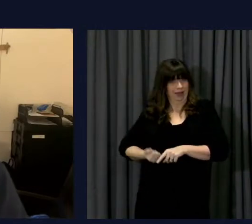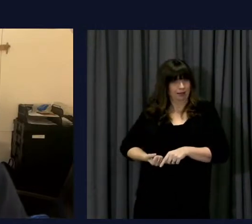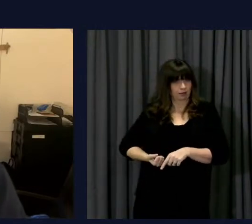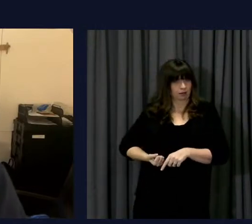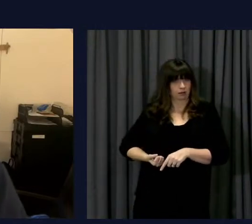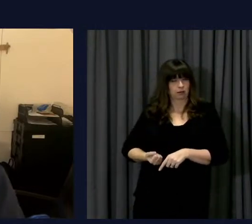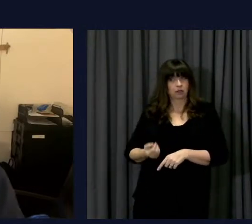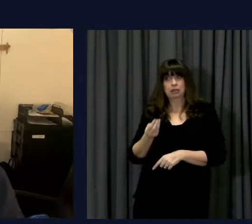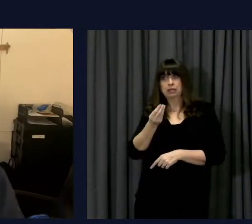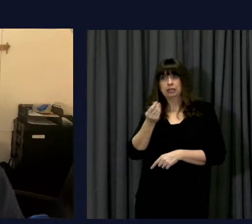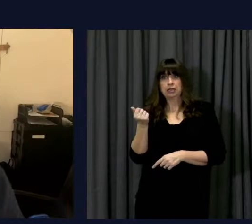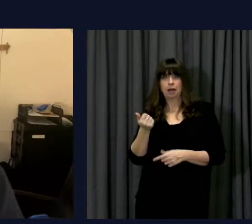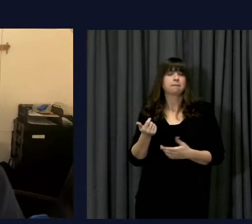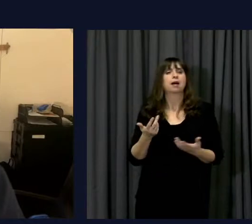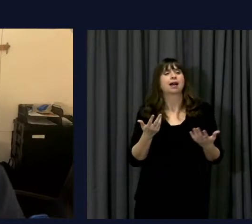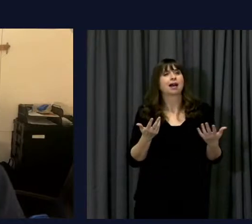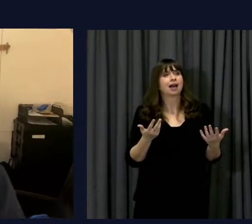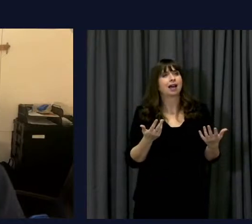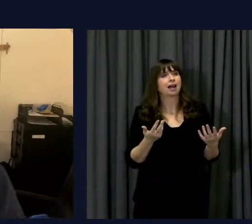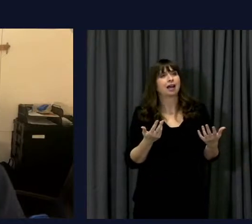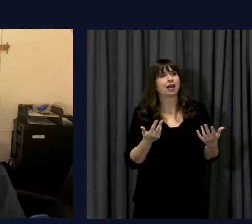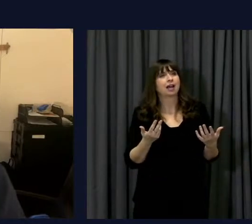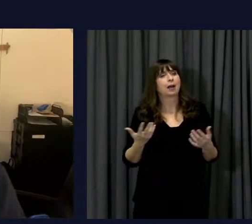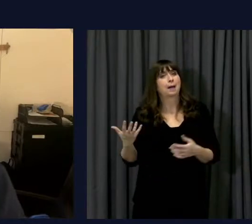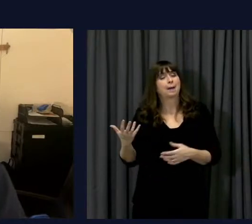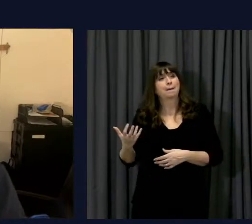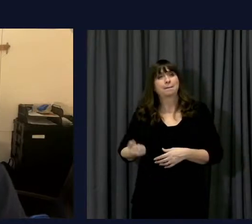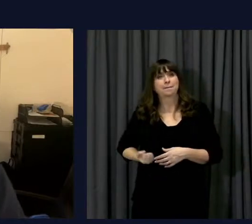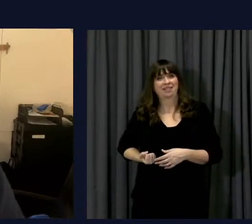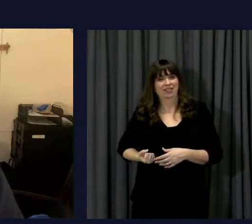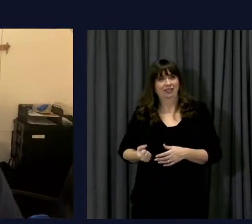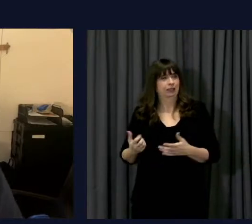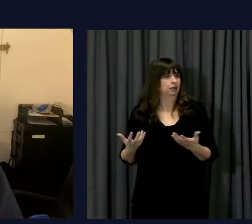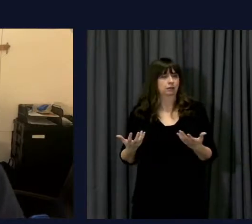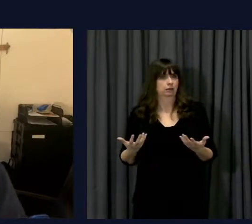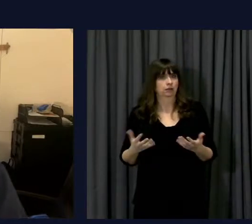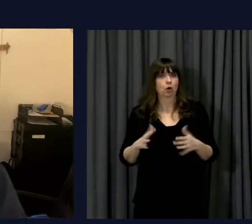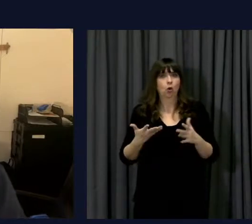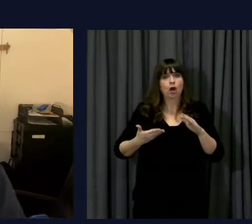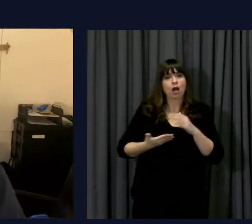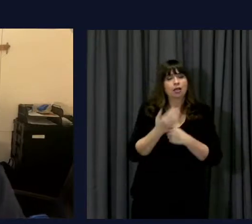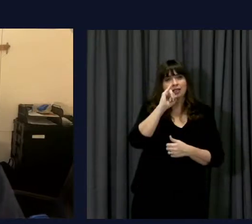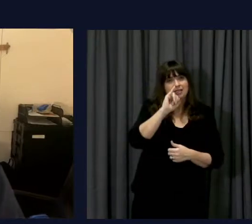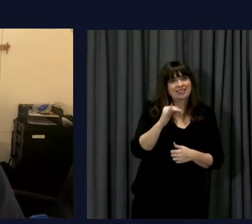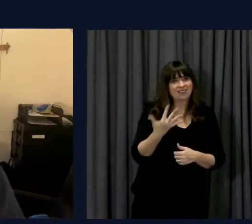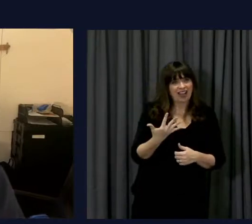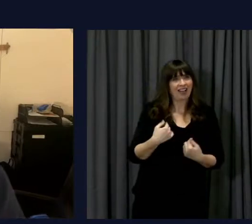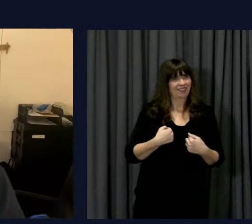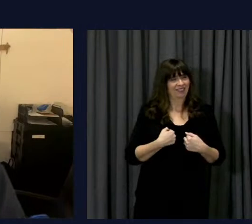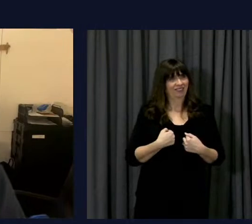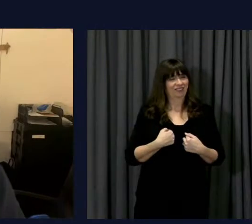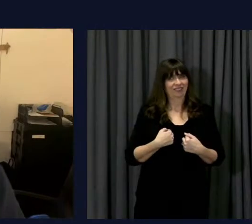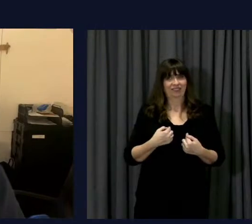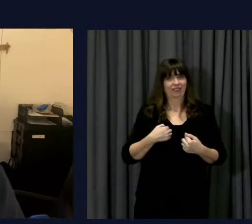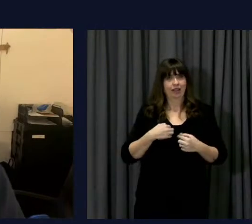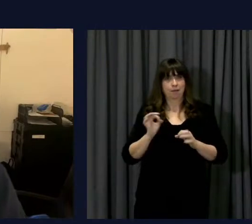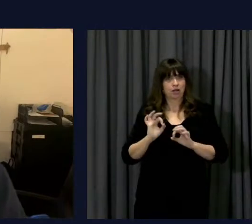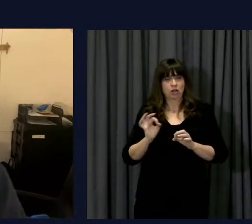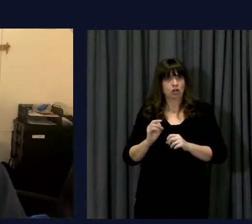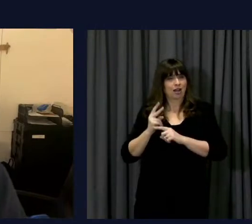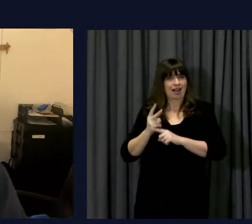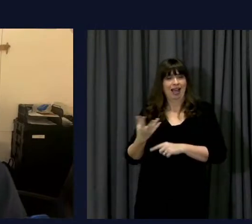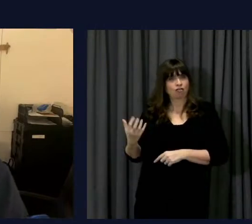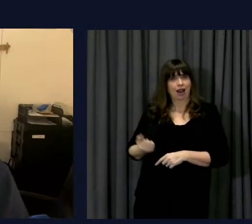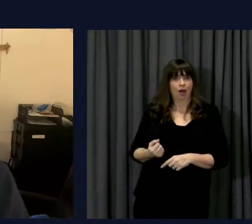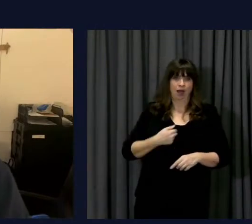who are either having issues with overlapping state benefits or who are under the age of 65 that may not be receiving carers allowance because